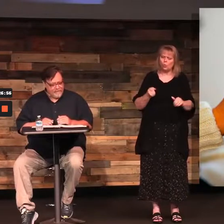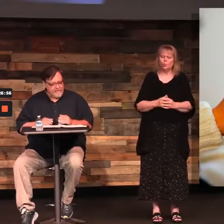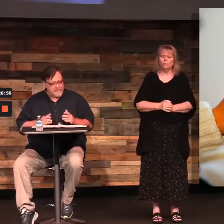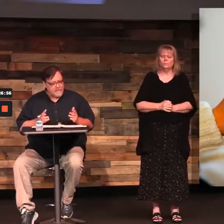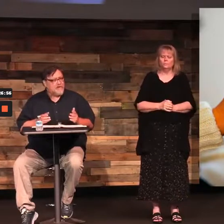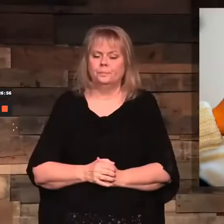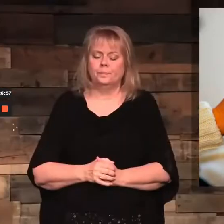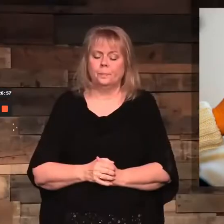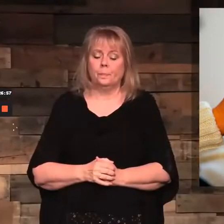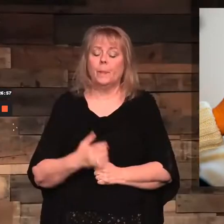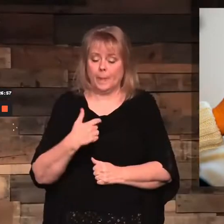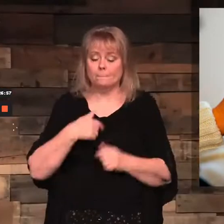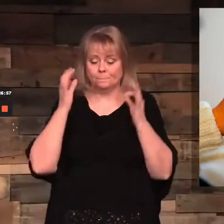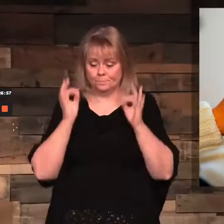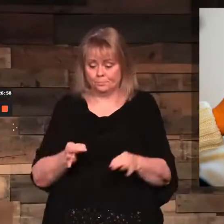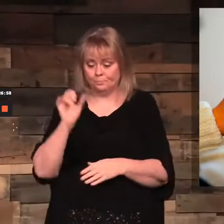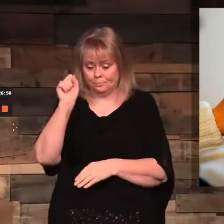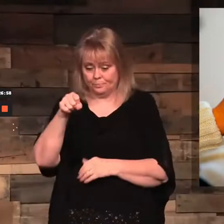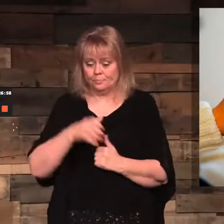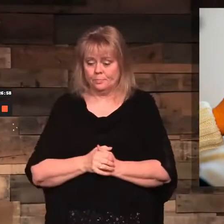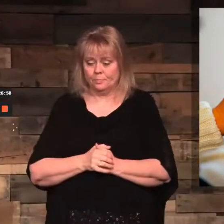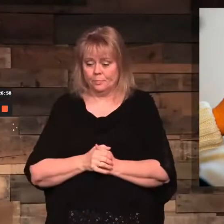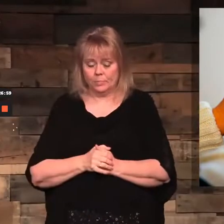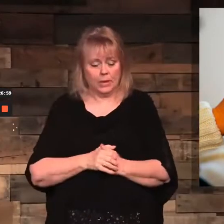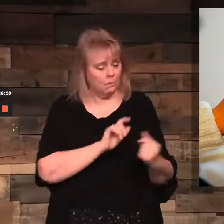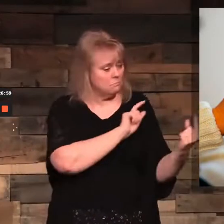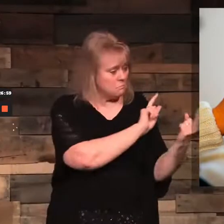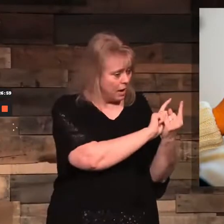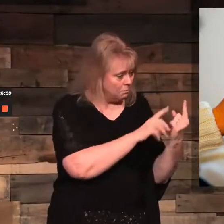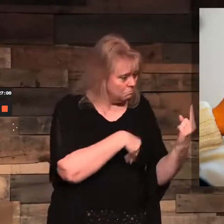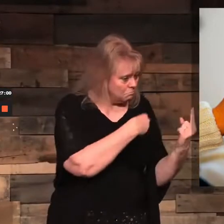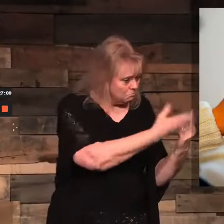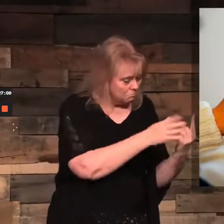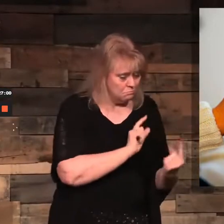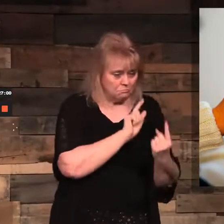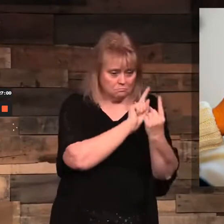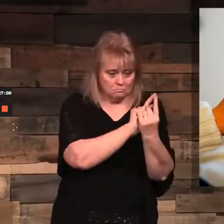did, to the people that I met on the journey.